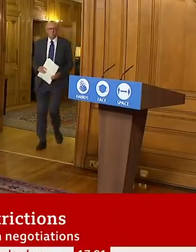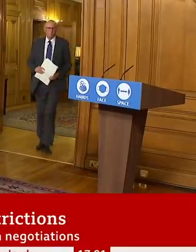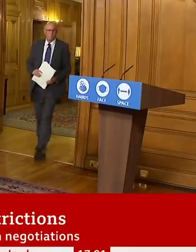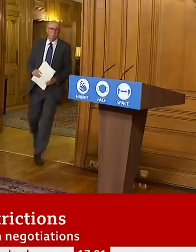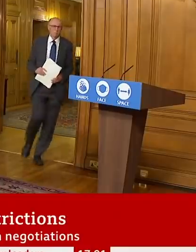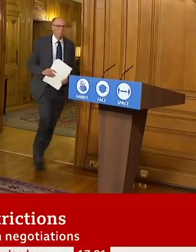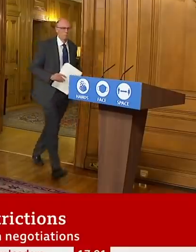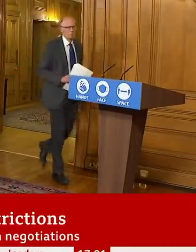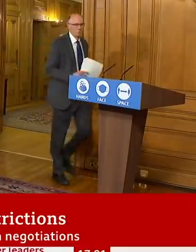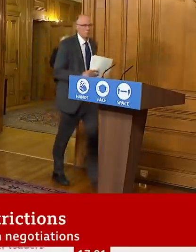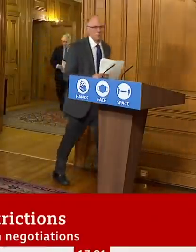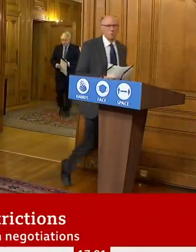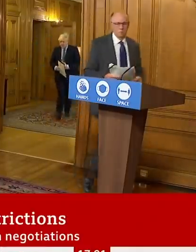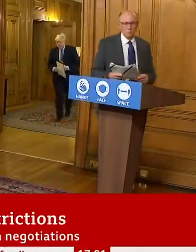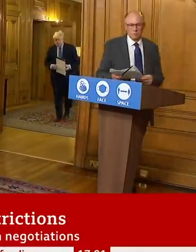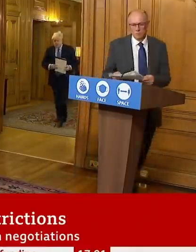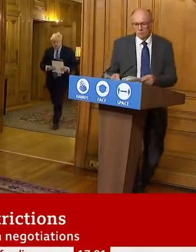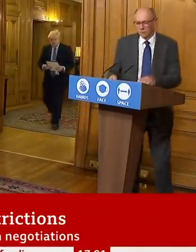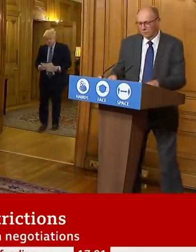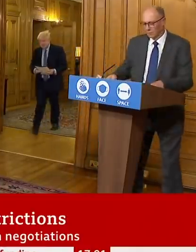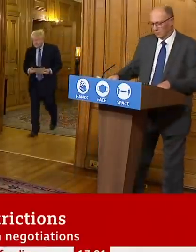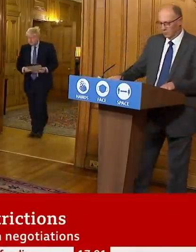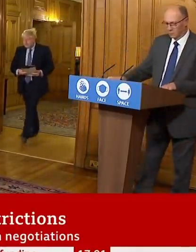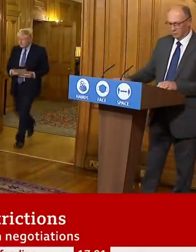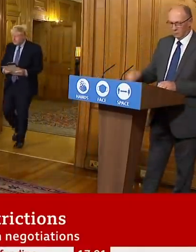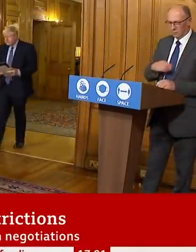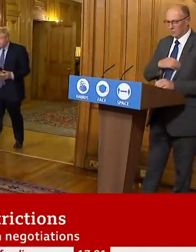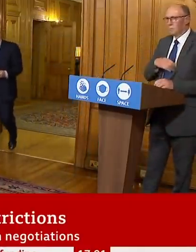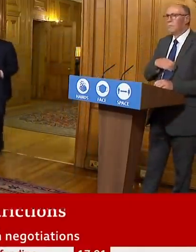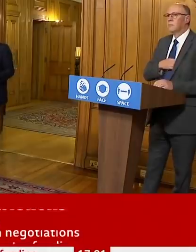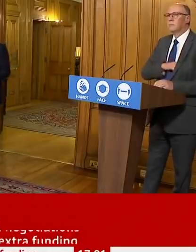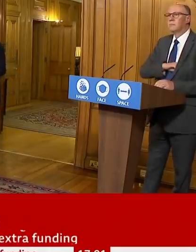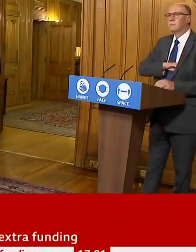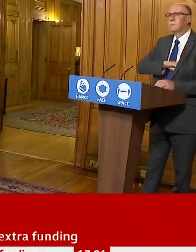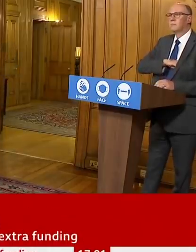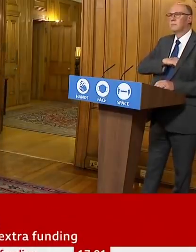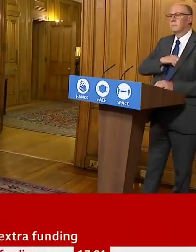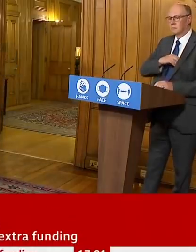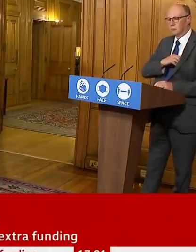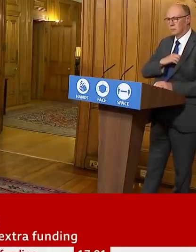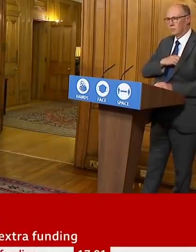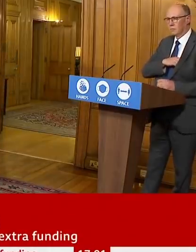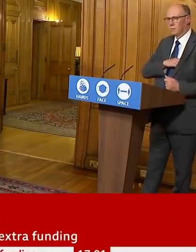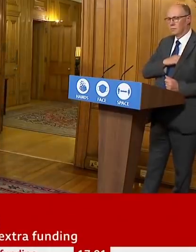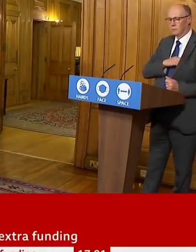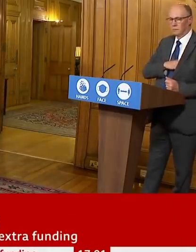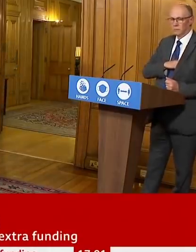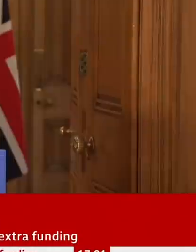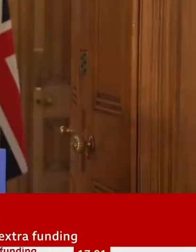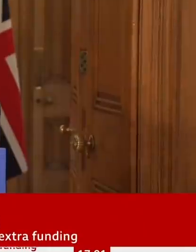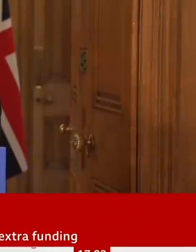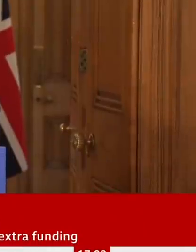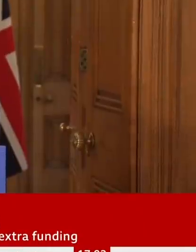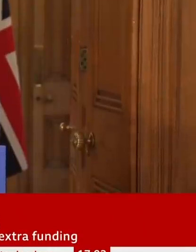Here comes the Prime Minister, along with Jonathan Van-Tam, the Deputy Chief Medical Officer for England, and Stephen Powis from the